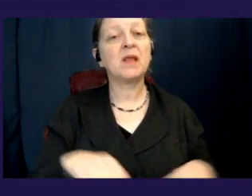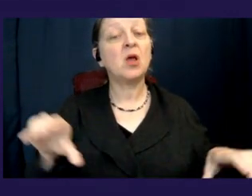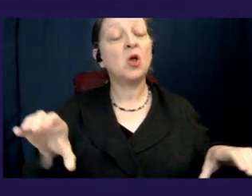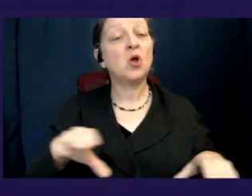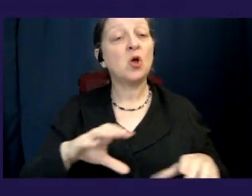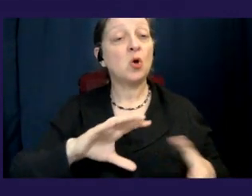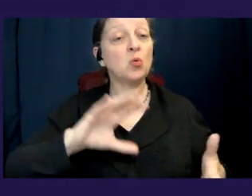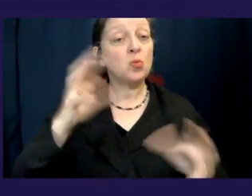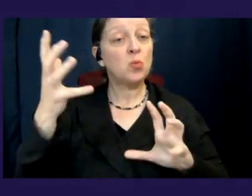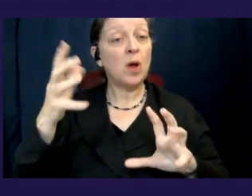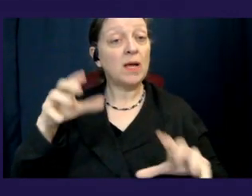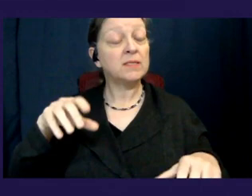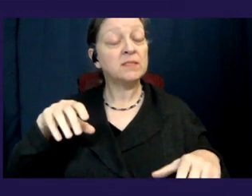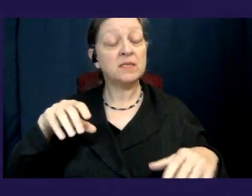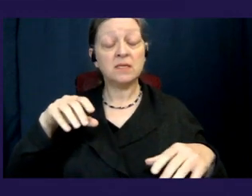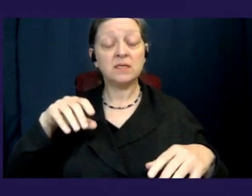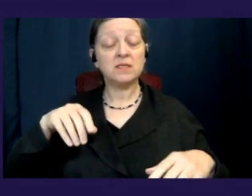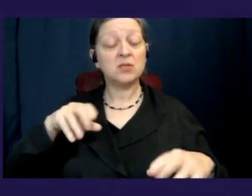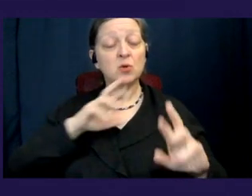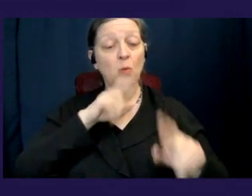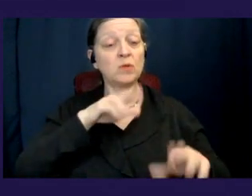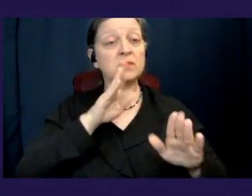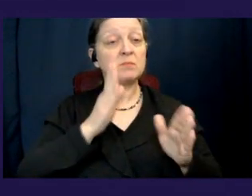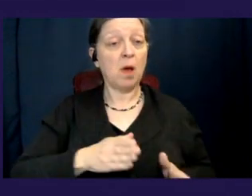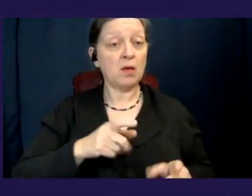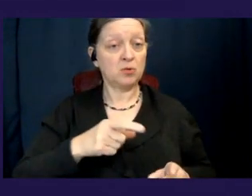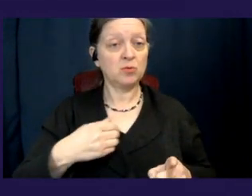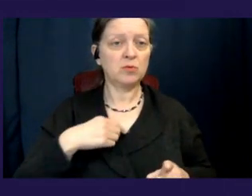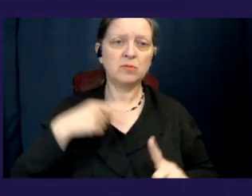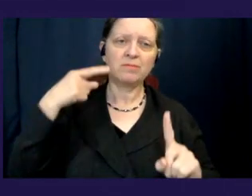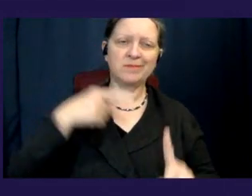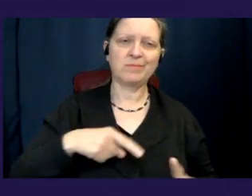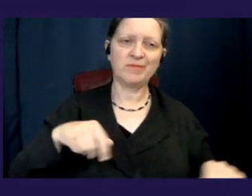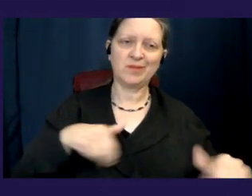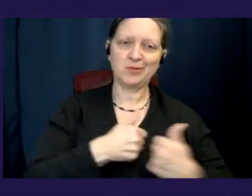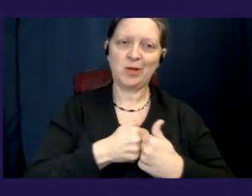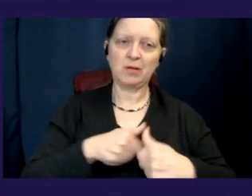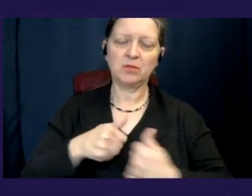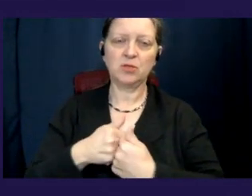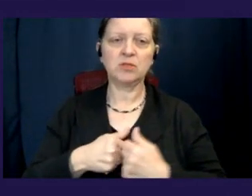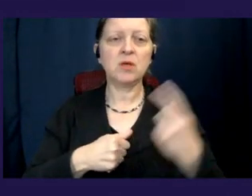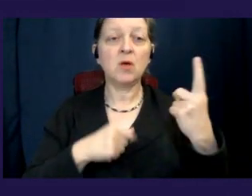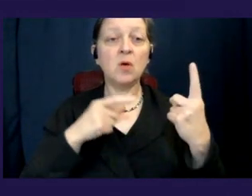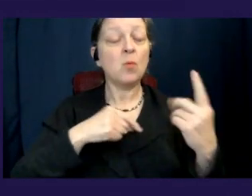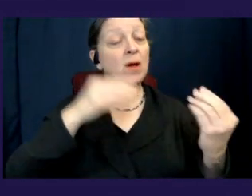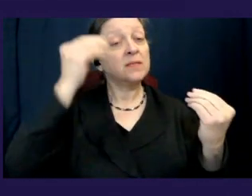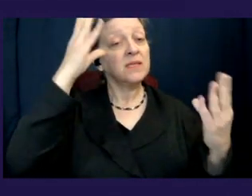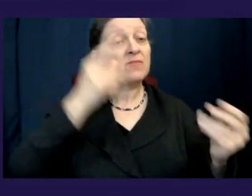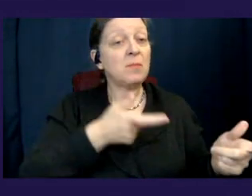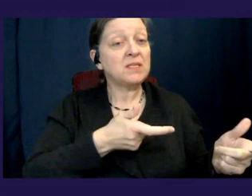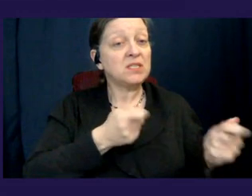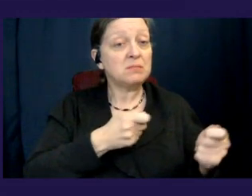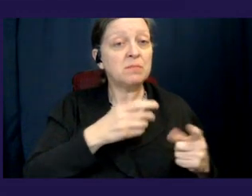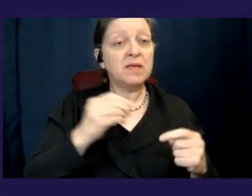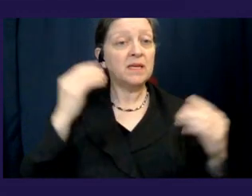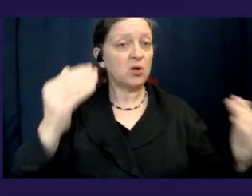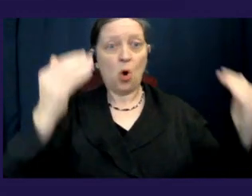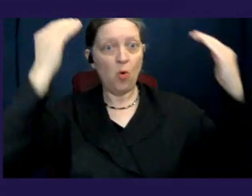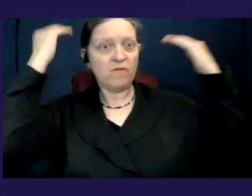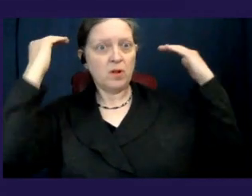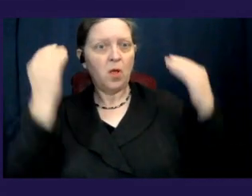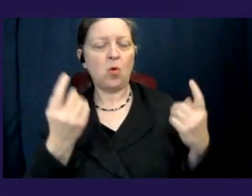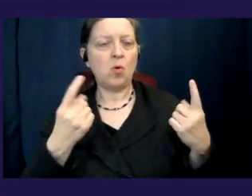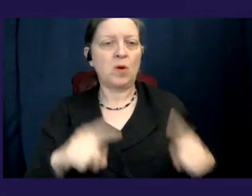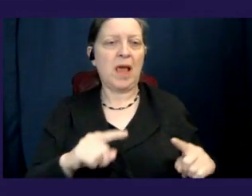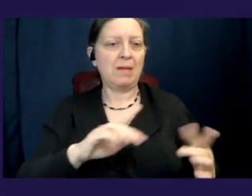responders about this. And one of those is just the information speed and overload that are happening in these online environments is making it challenging for